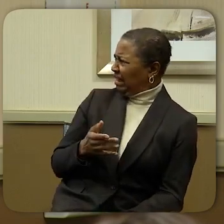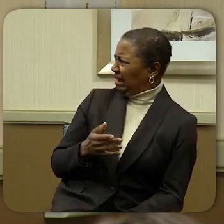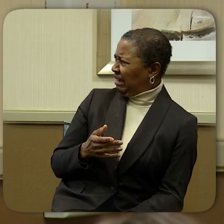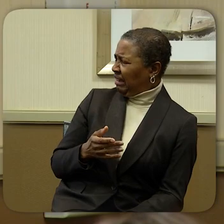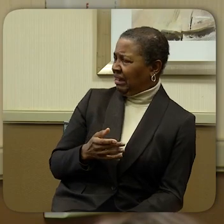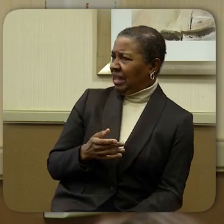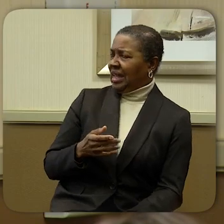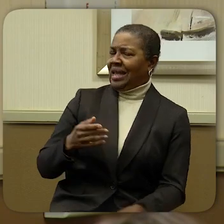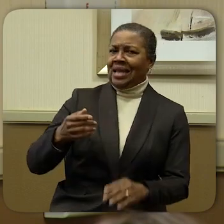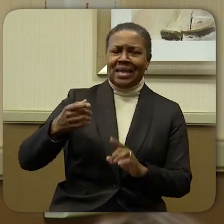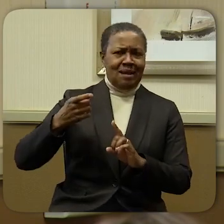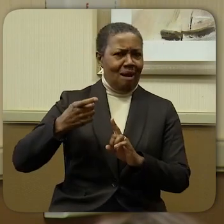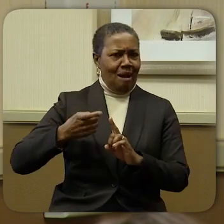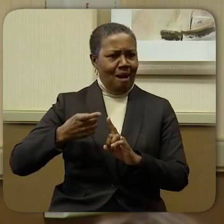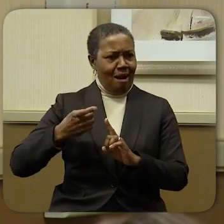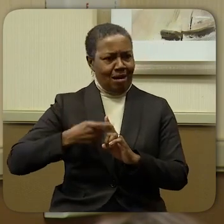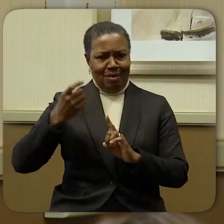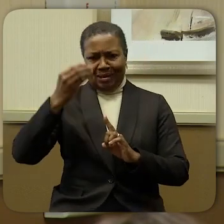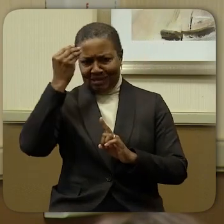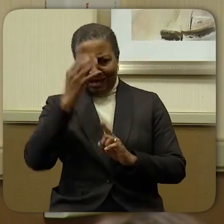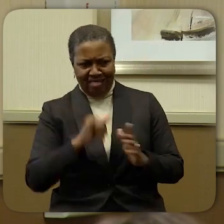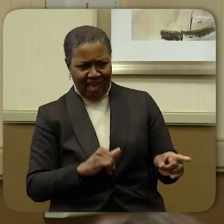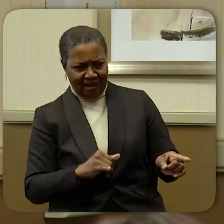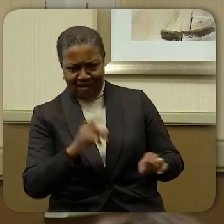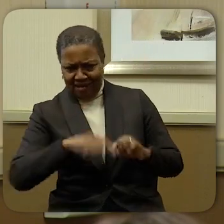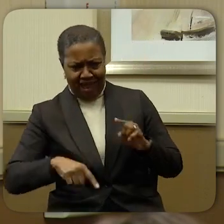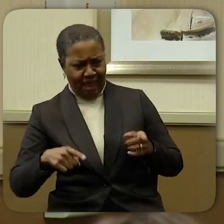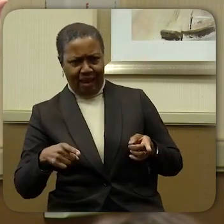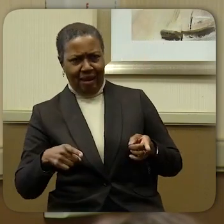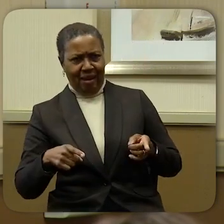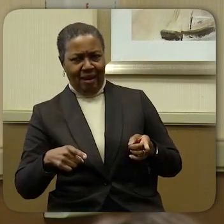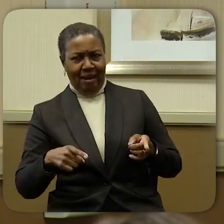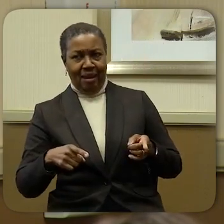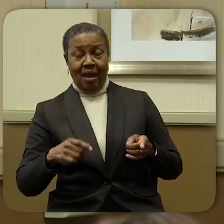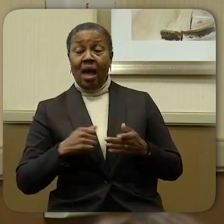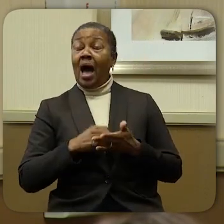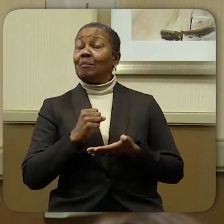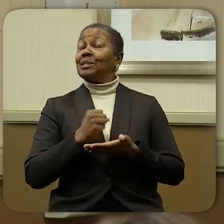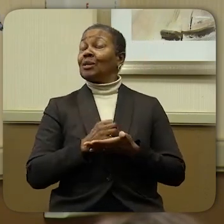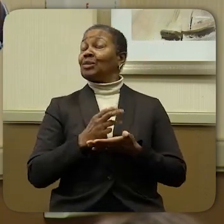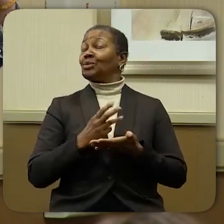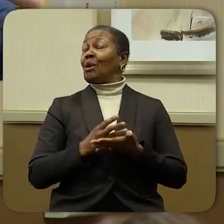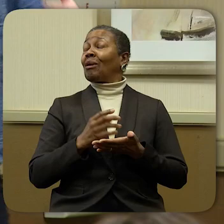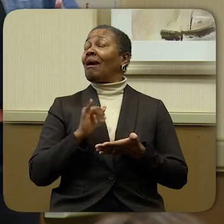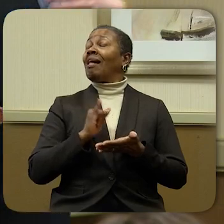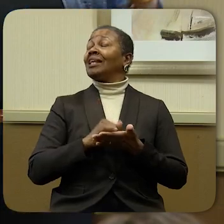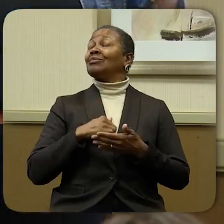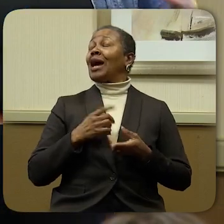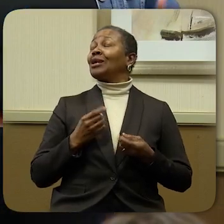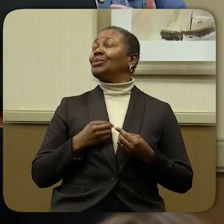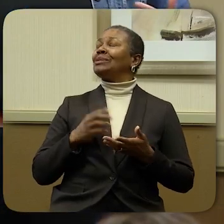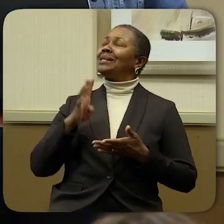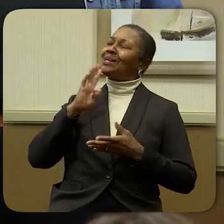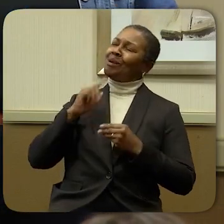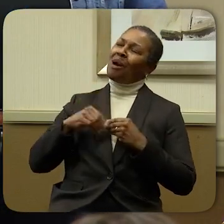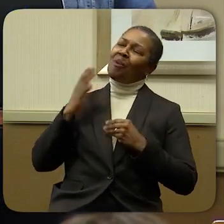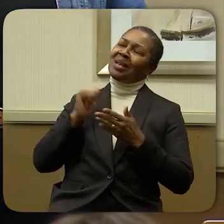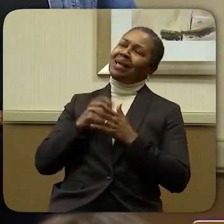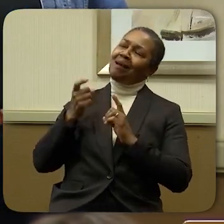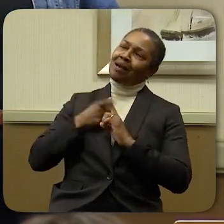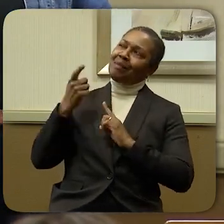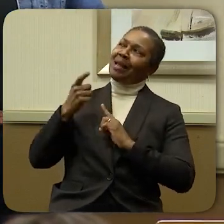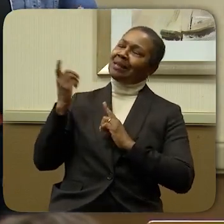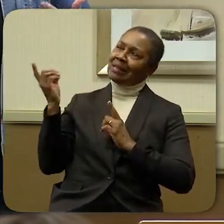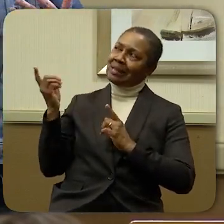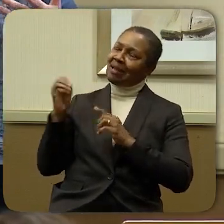just like automatically came out of my mouth." And I'm like, "Well, I'm a social worker, I do this. Like, let's talk about like why did that automatically